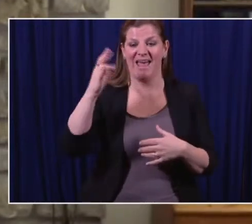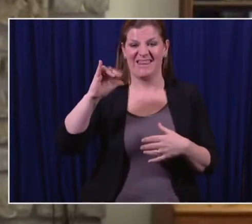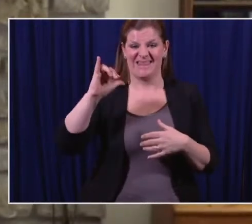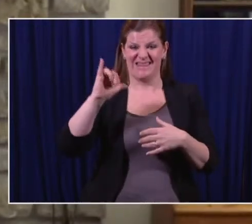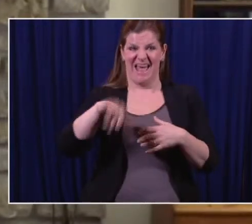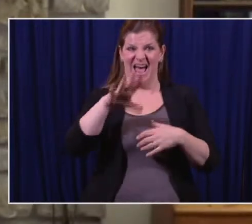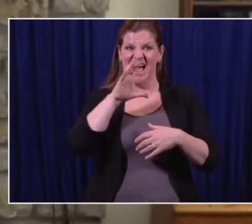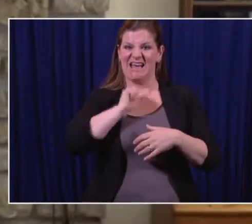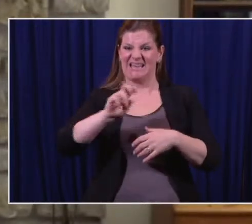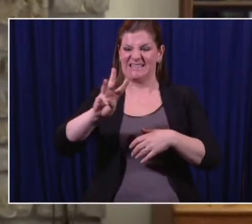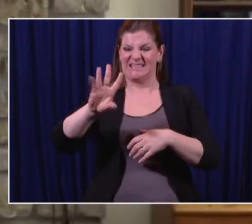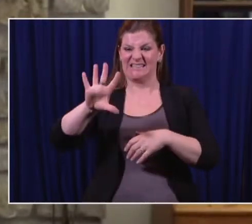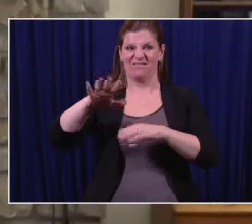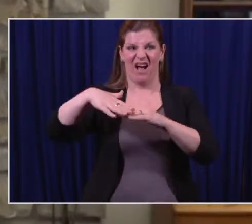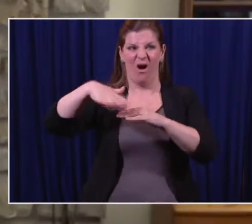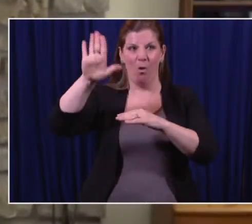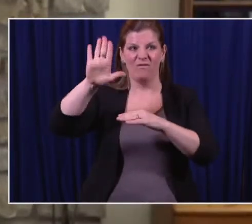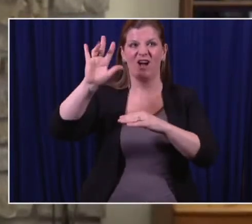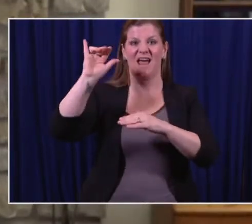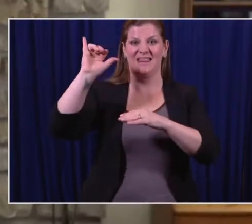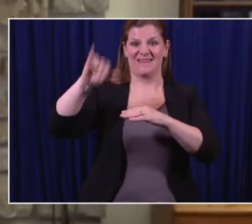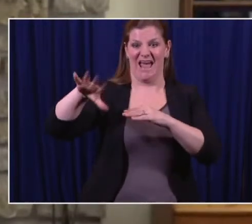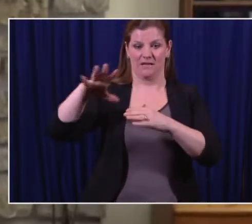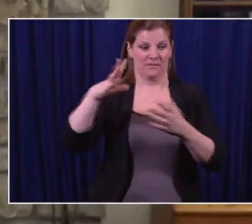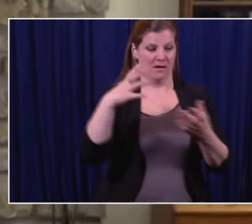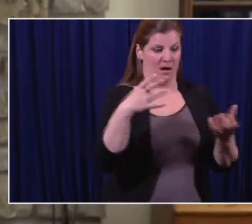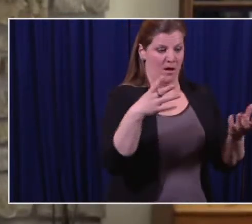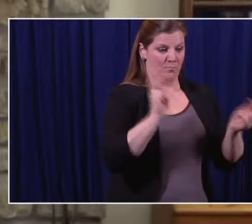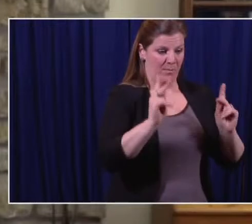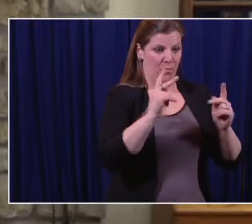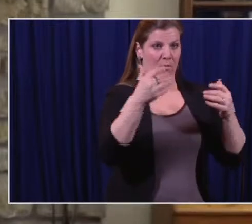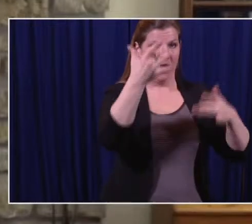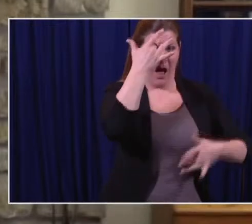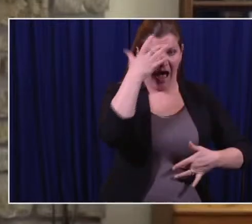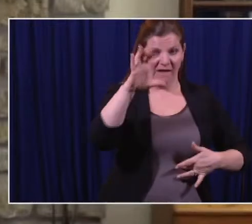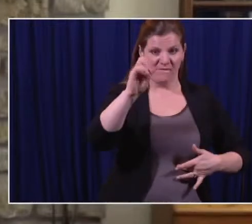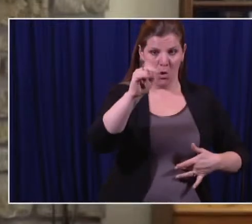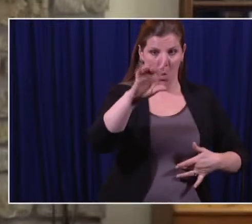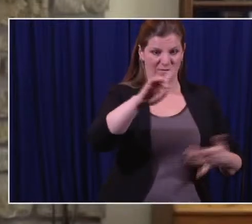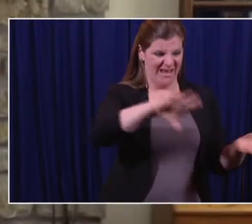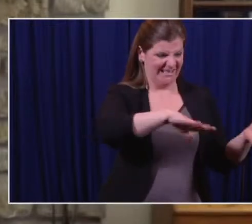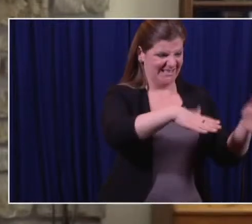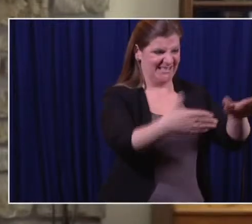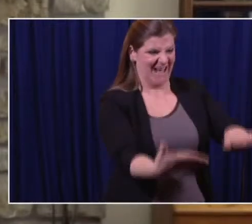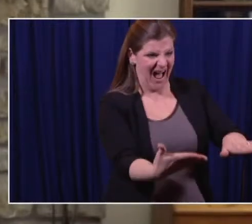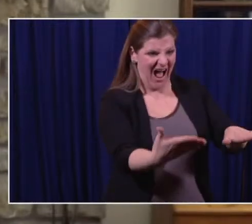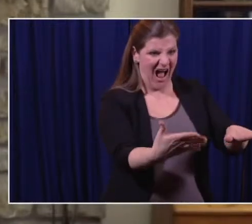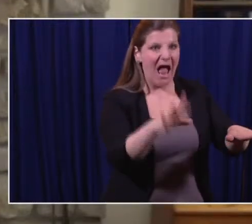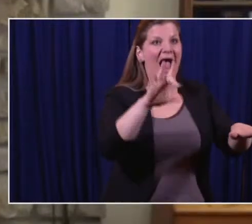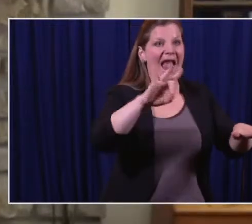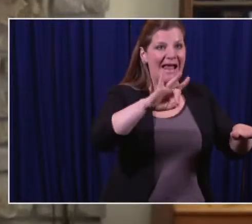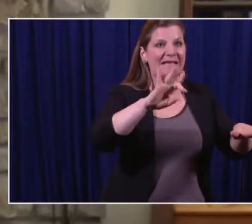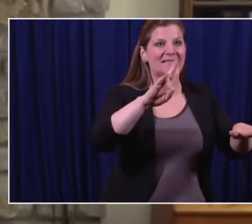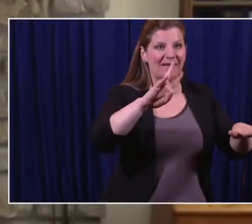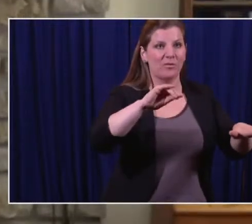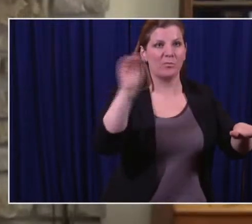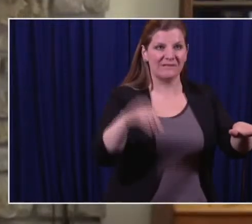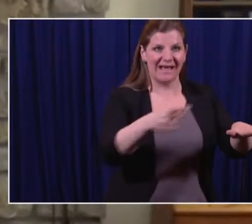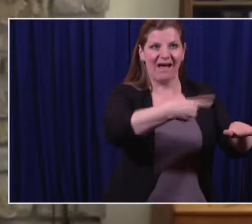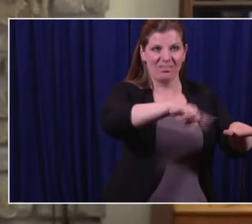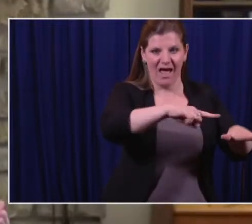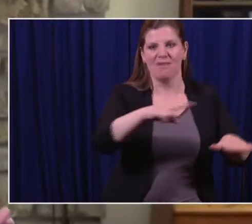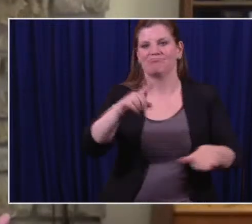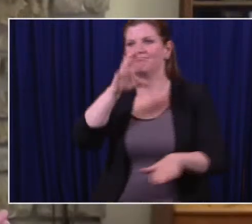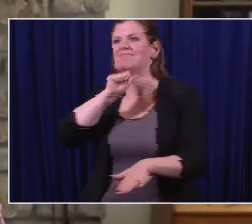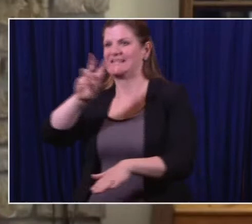87% of all deaths have come, 65 years of age and older. So we will remain at 65 until we have